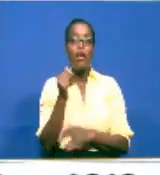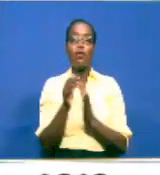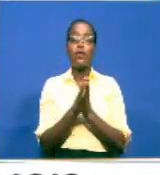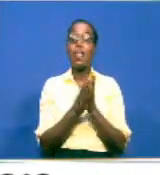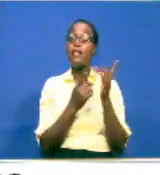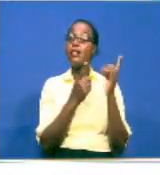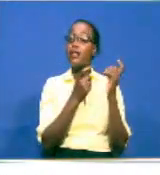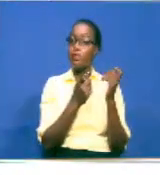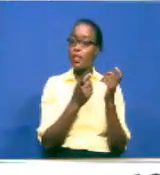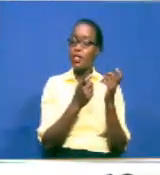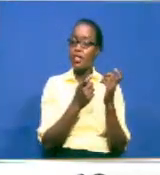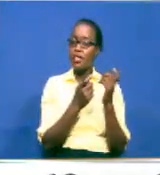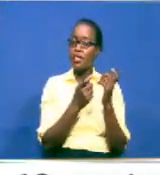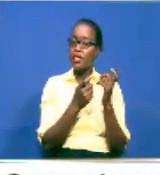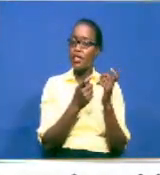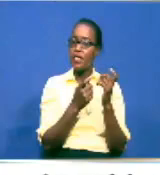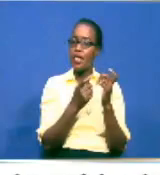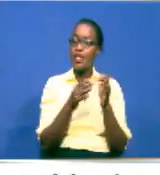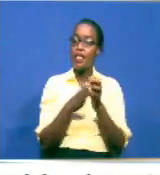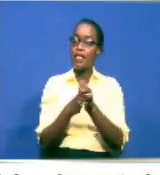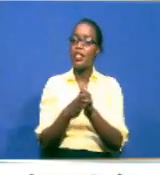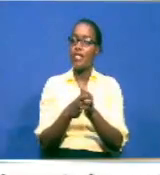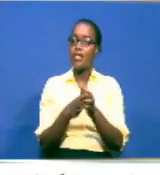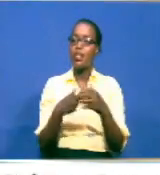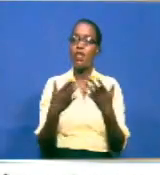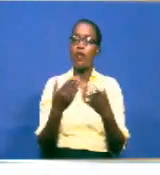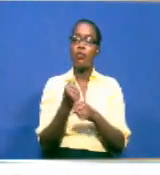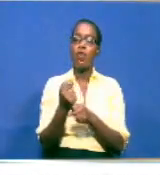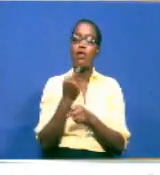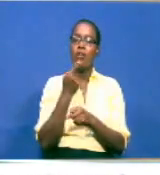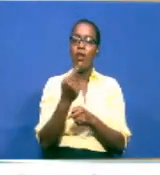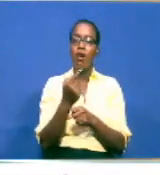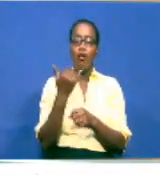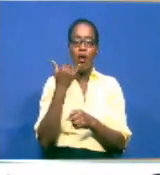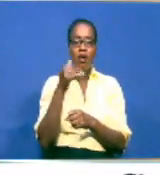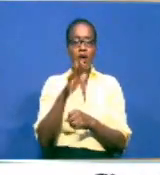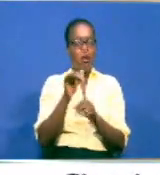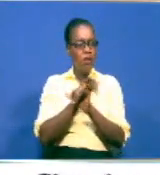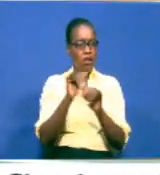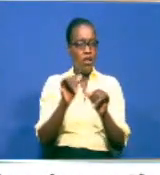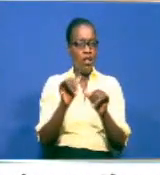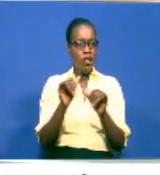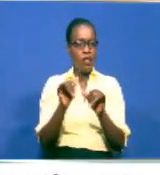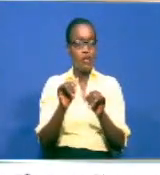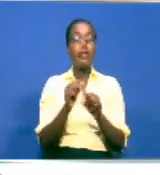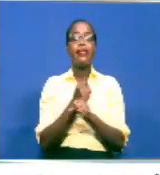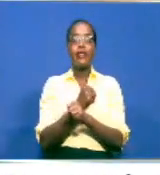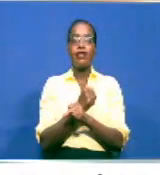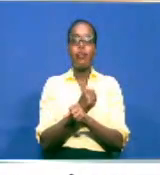expert, just to take us through how to make sure your phone is clean and safe. That